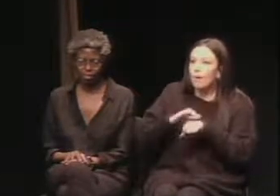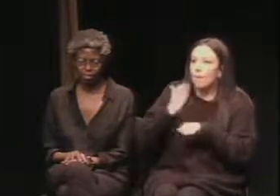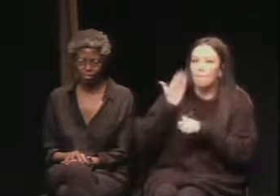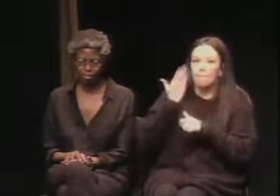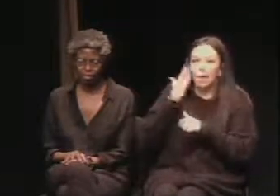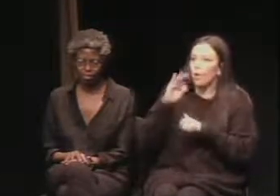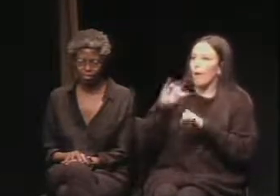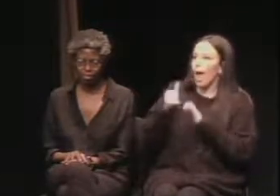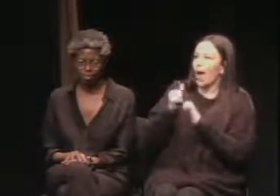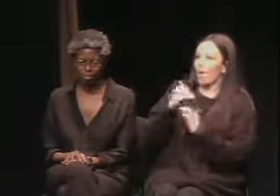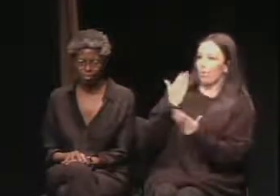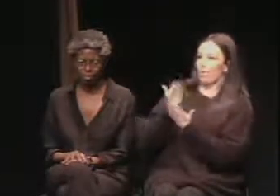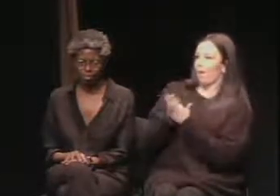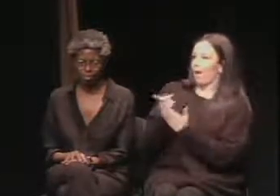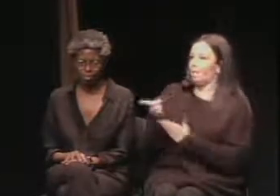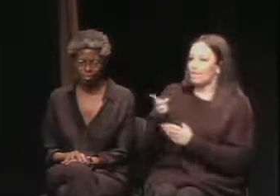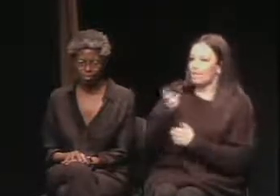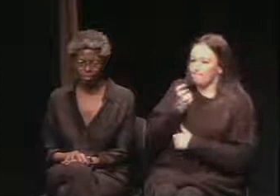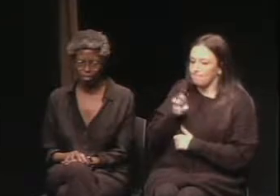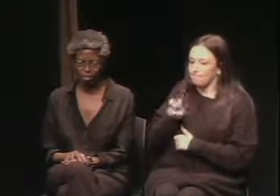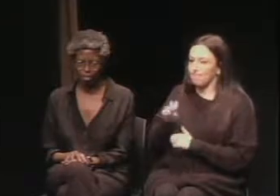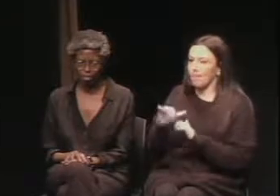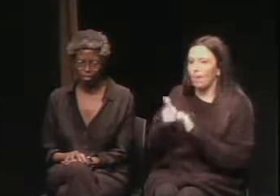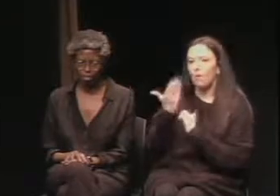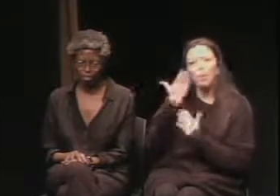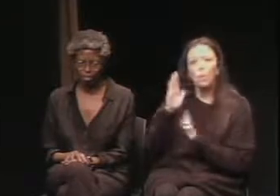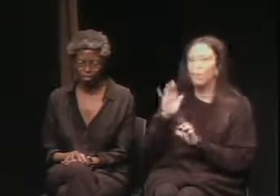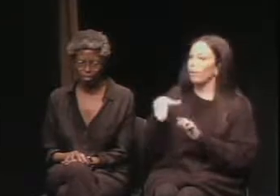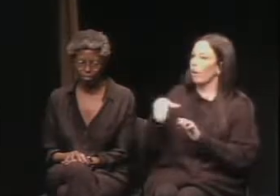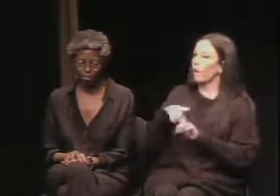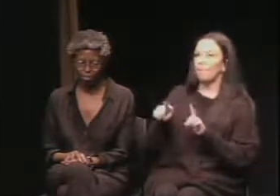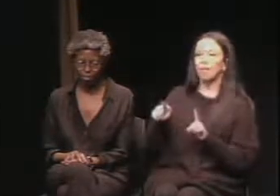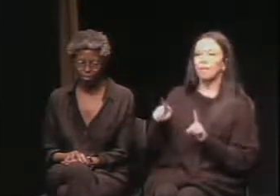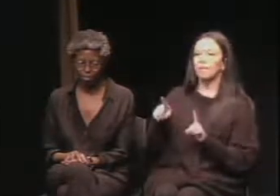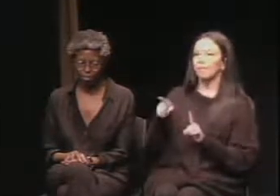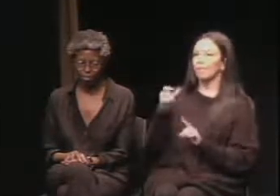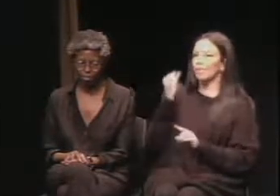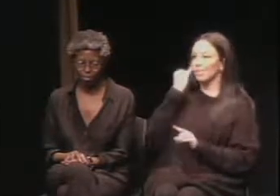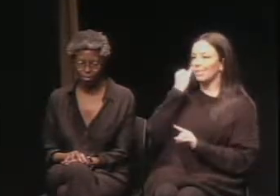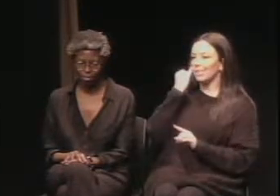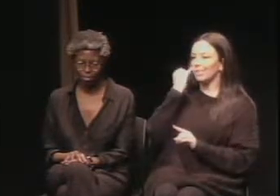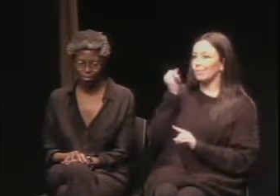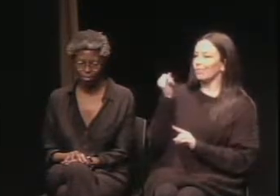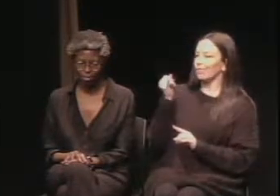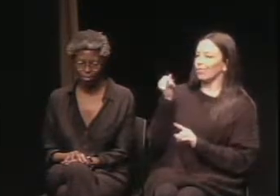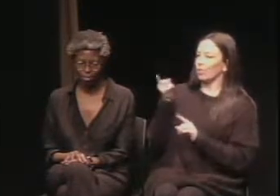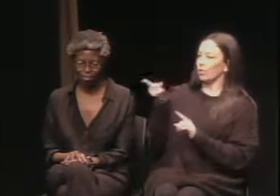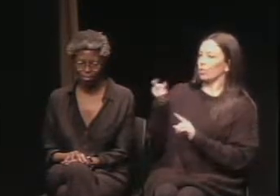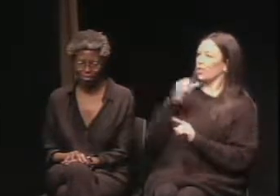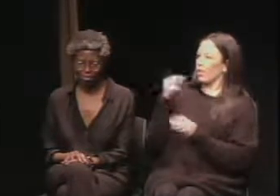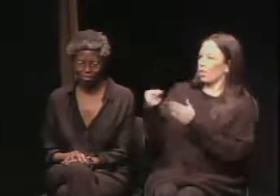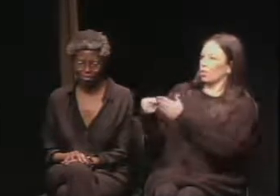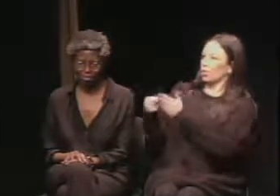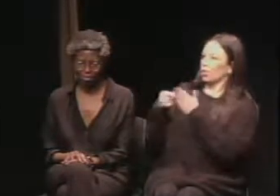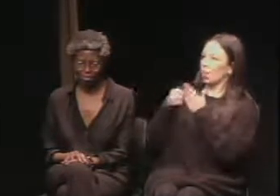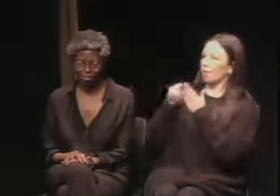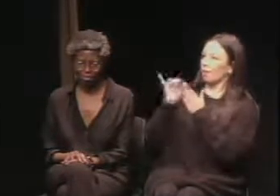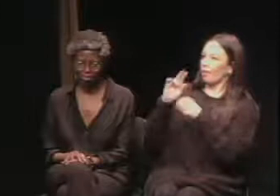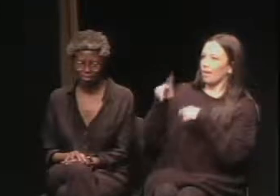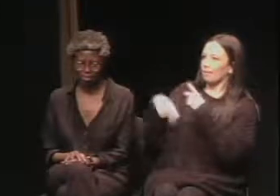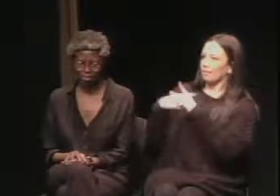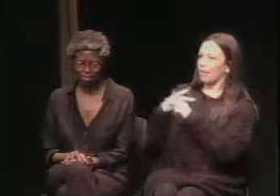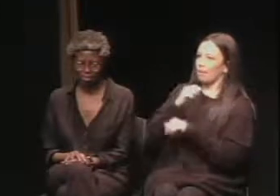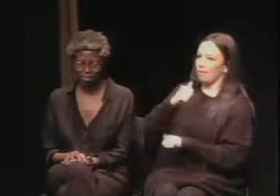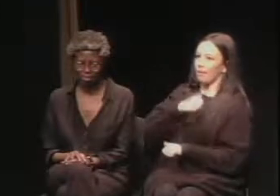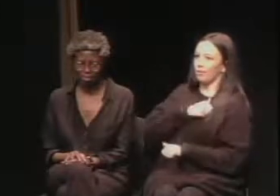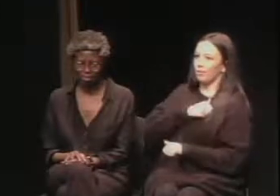know how to get there yet. And it took me a while to get there. But if she had not planted that seed, I don't think I